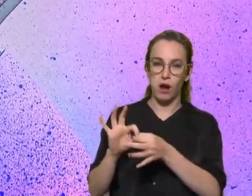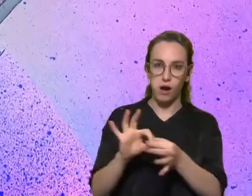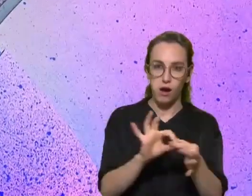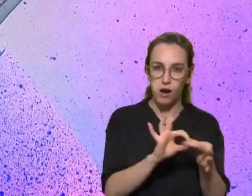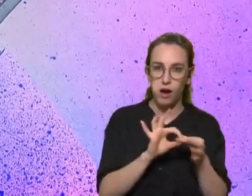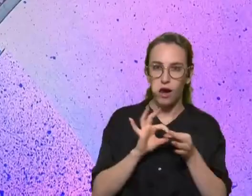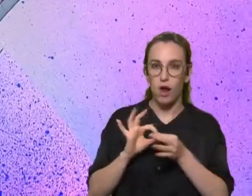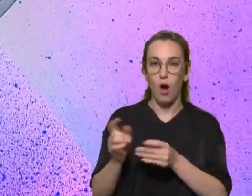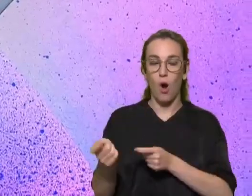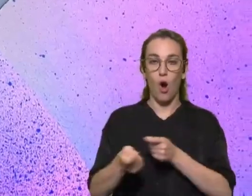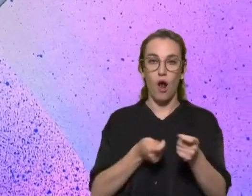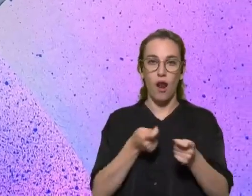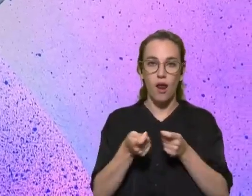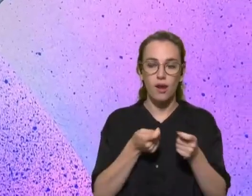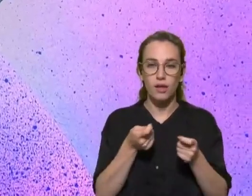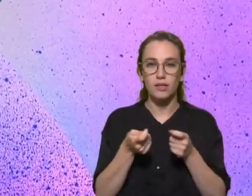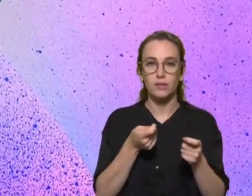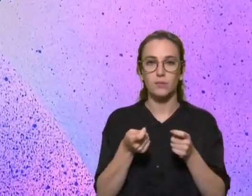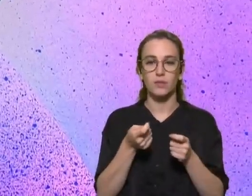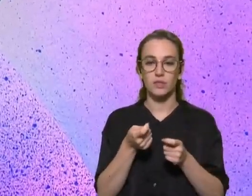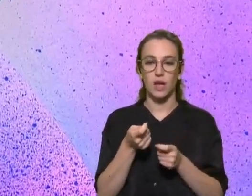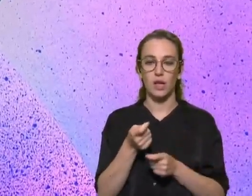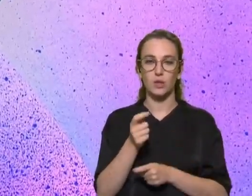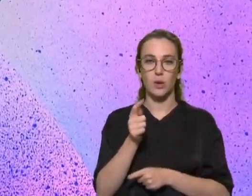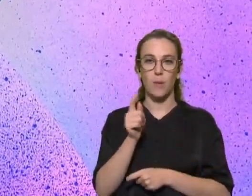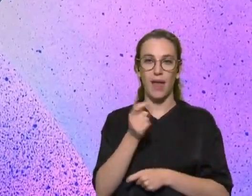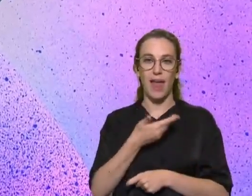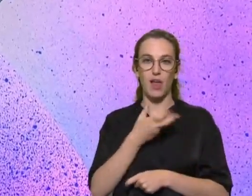coordinated by